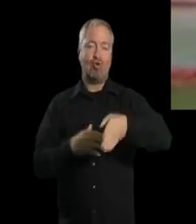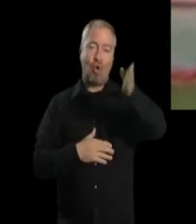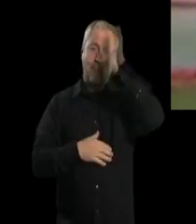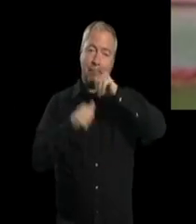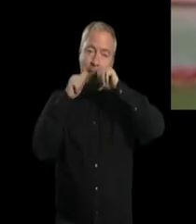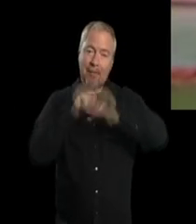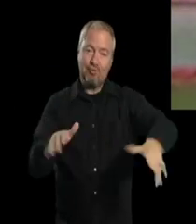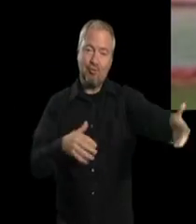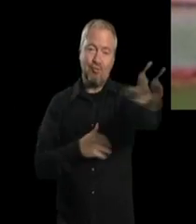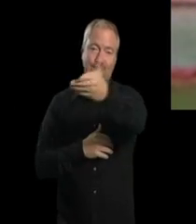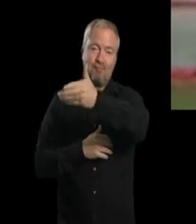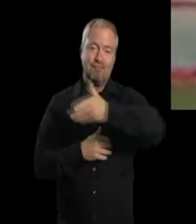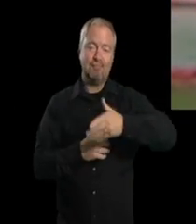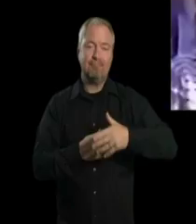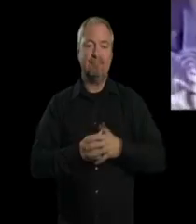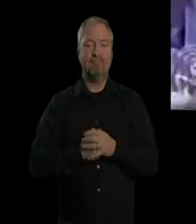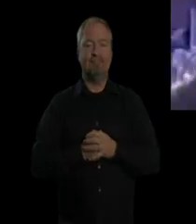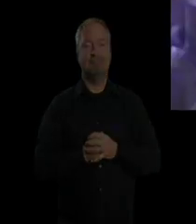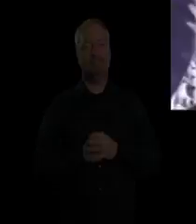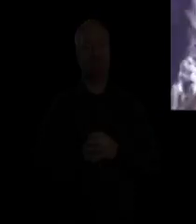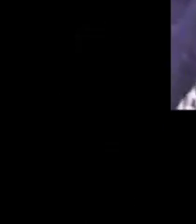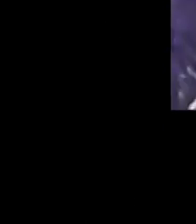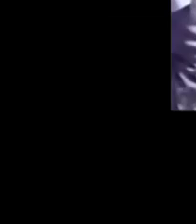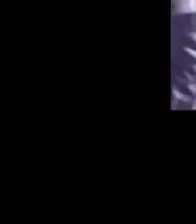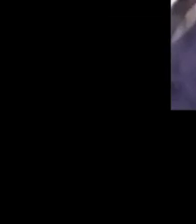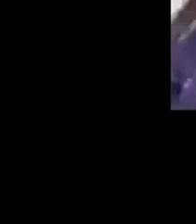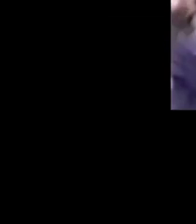down. God bless you all.